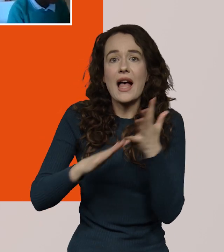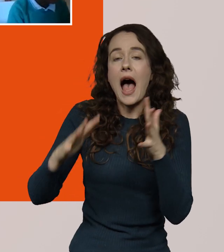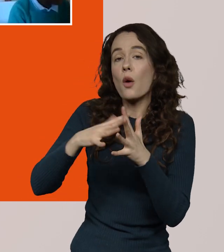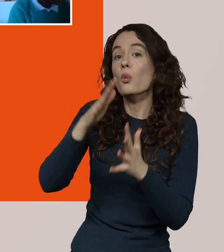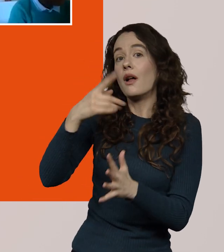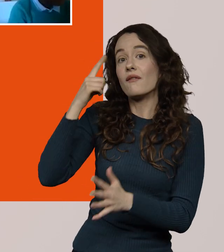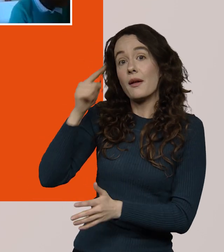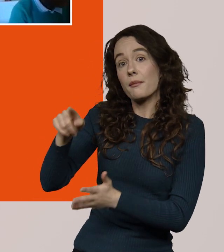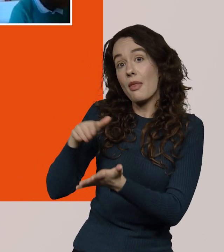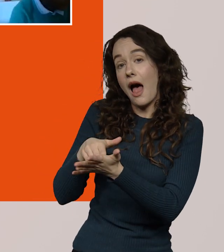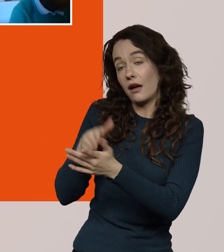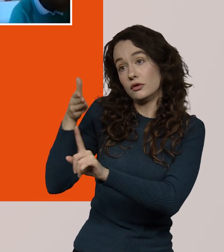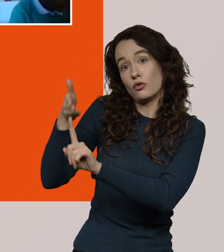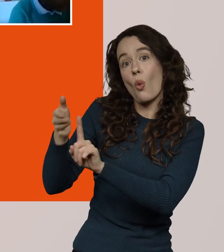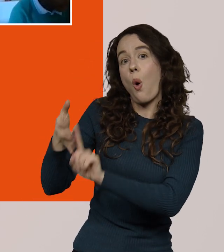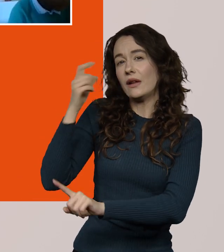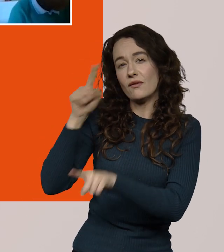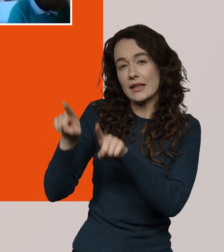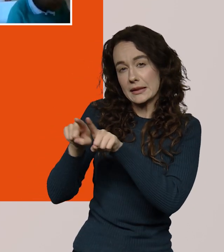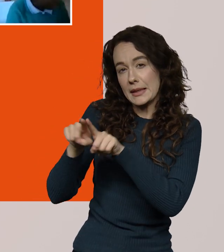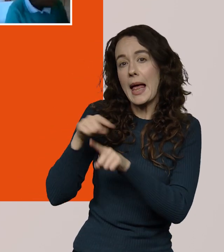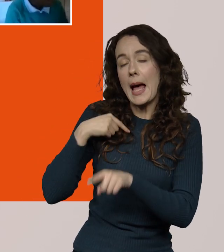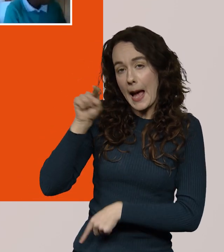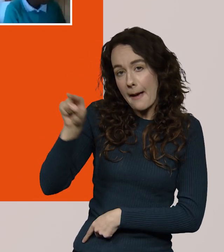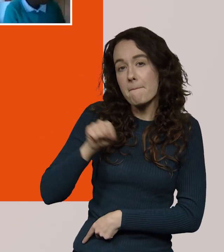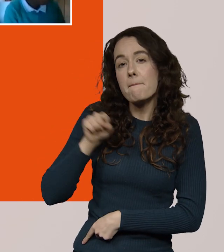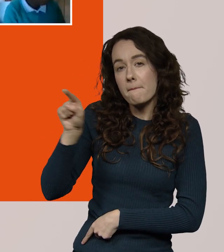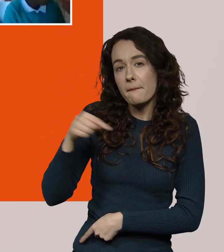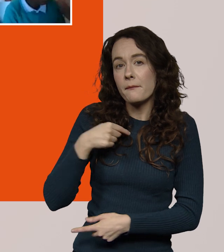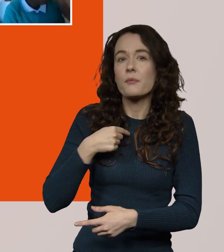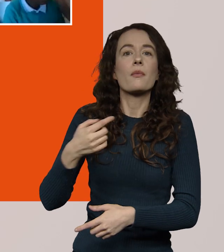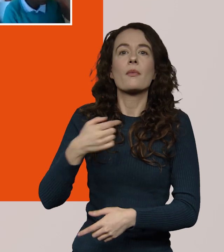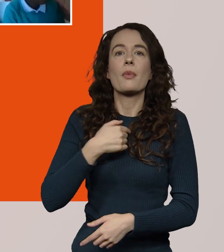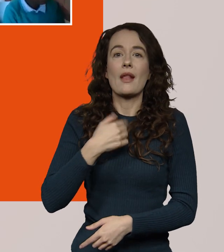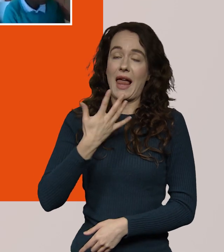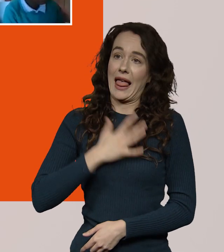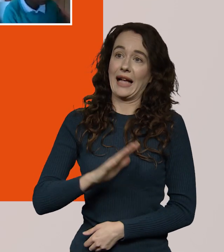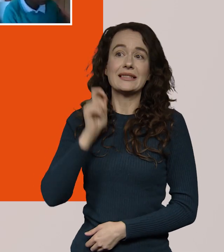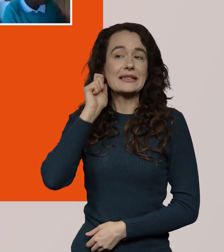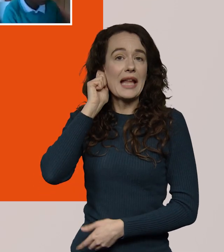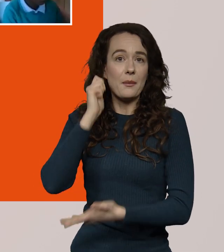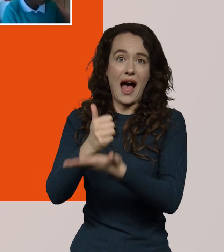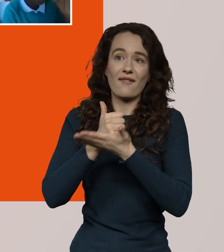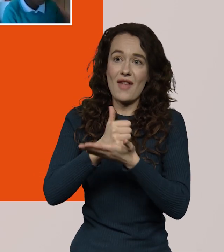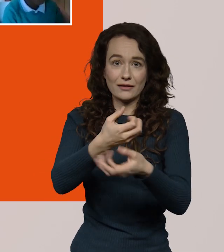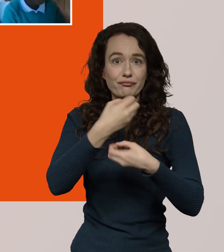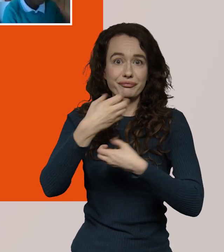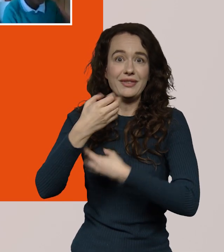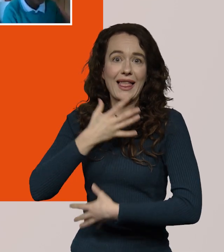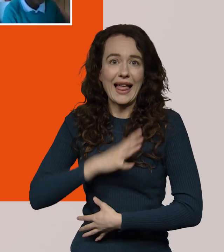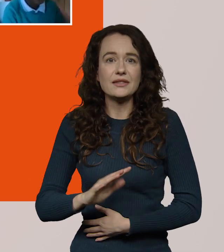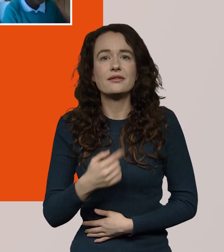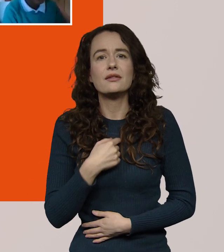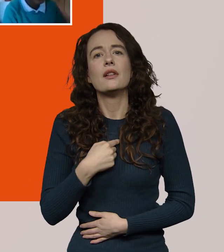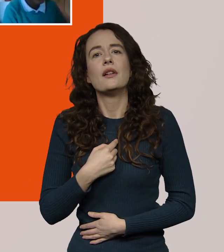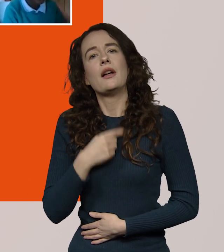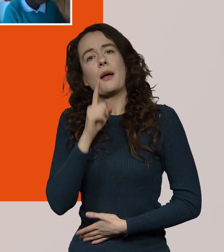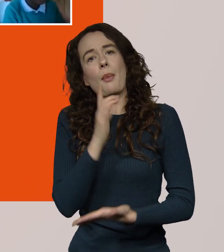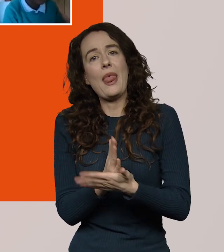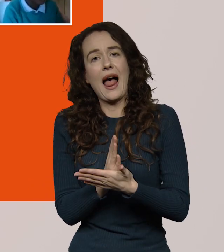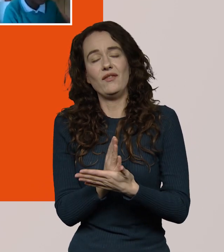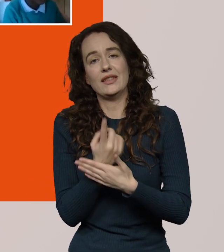It's quite difficult. We often think about goals as getting better at something, maybe nailing our multiplication tables. I remember